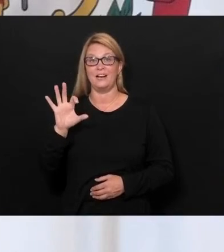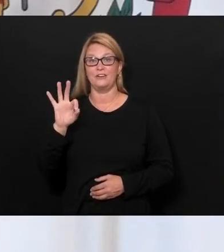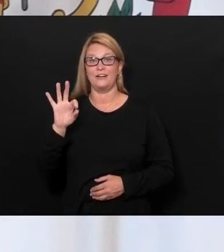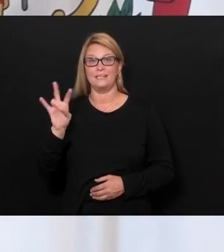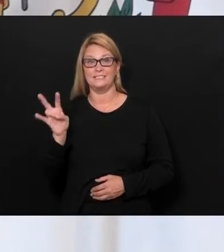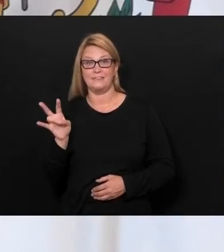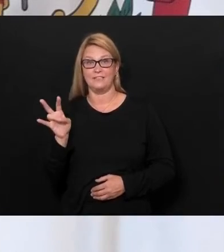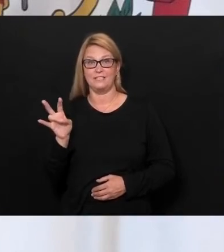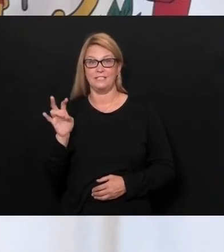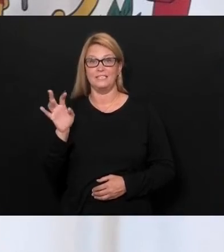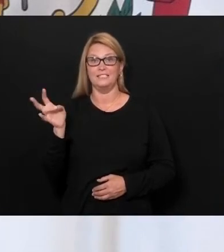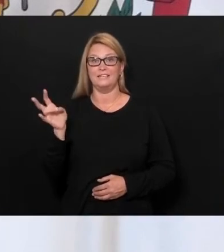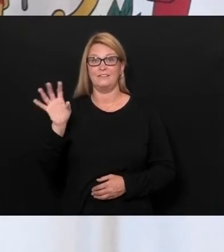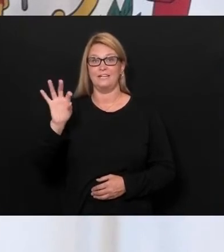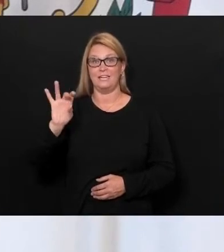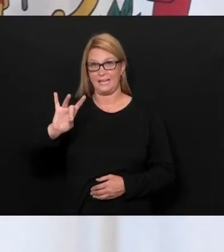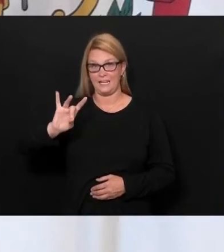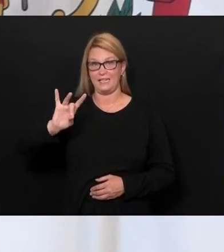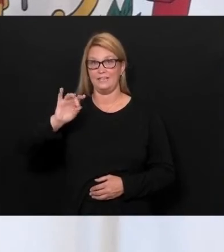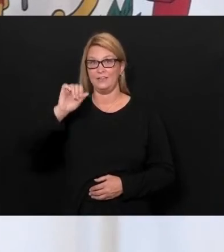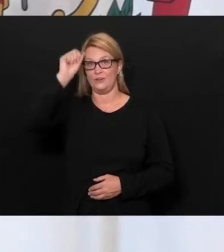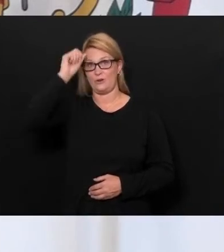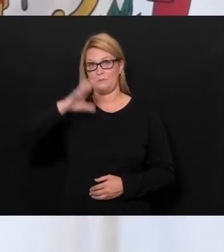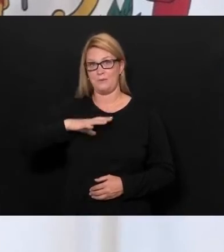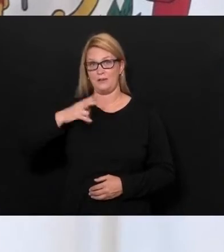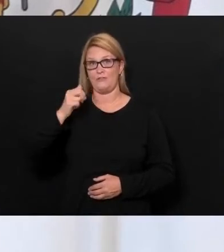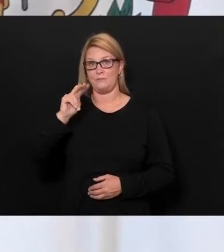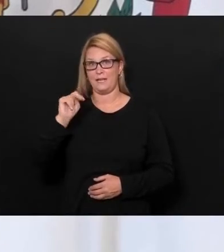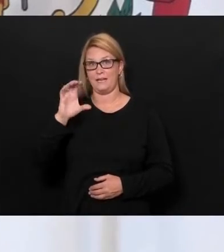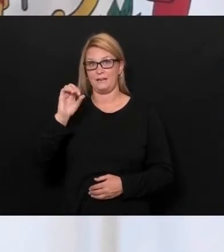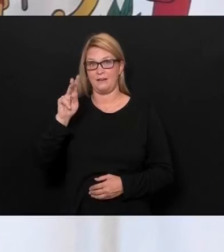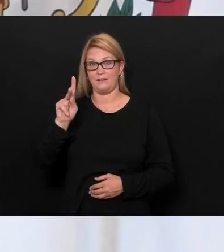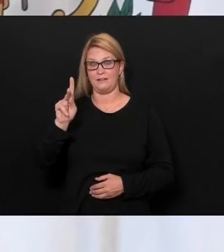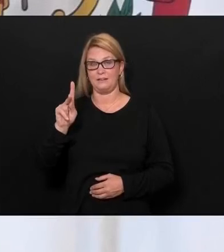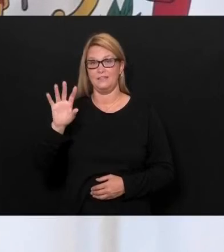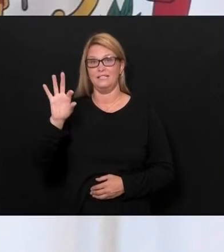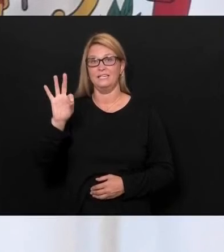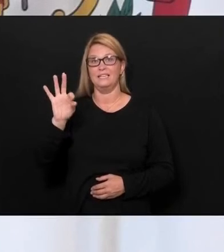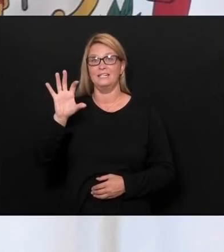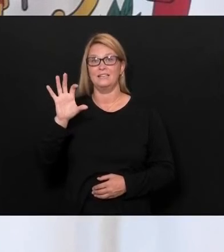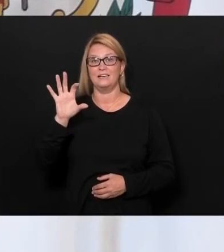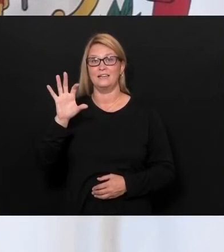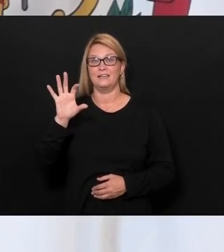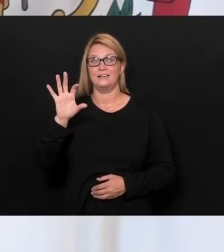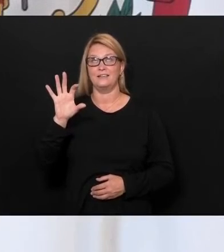997th death, a 78-year-old male from Hancock County. The